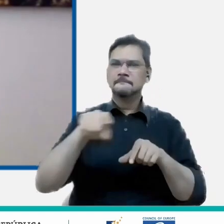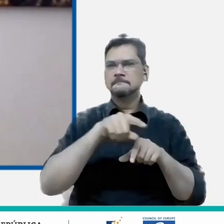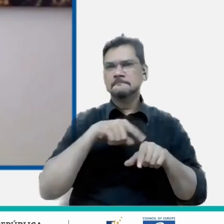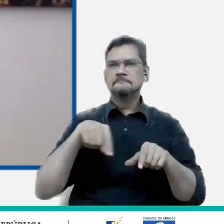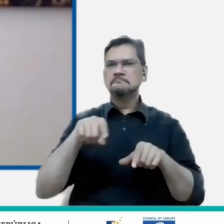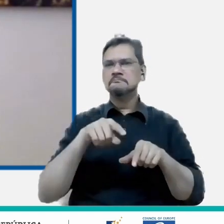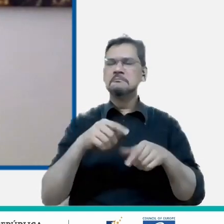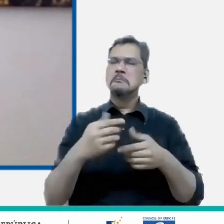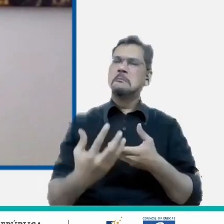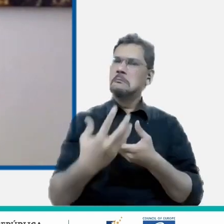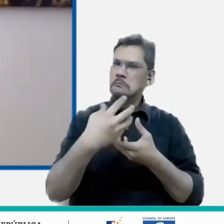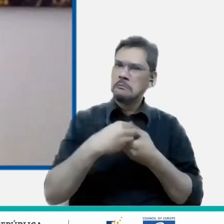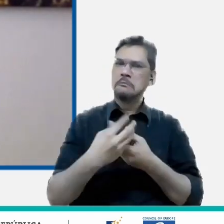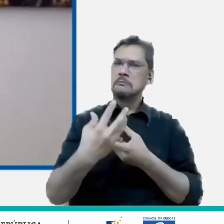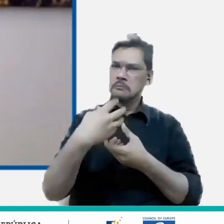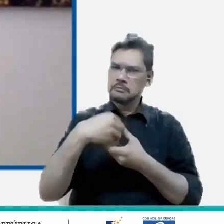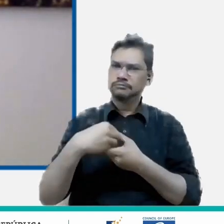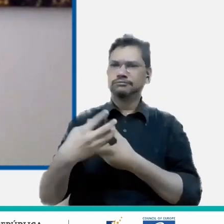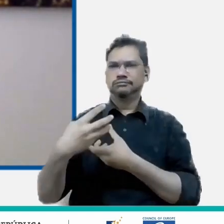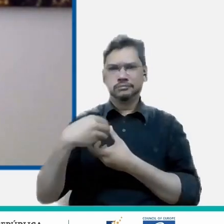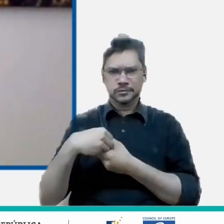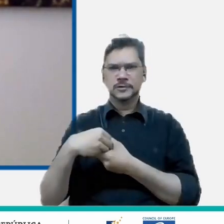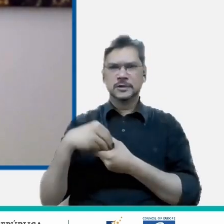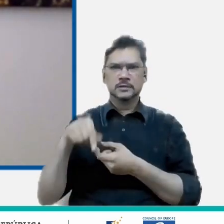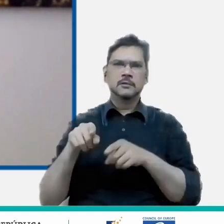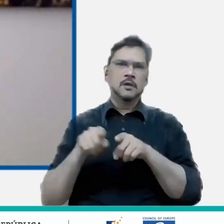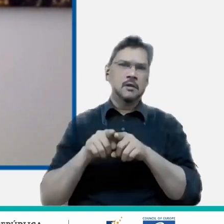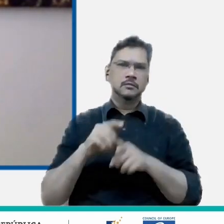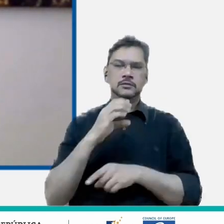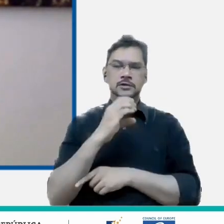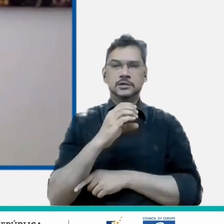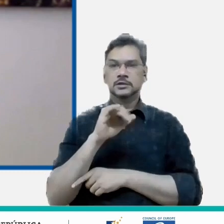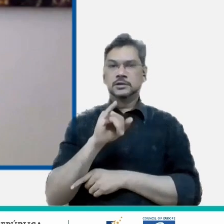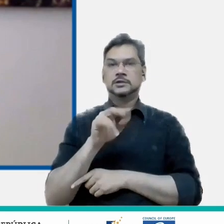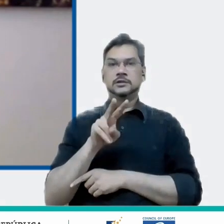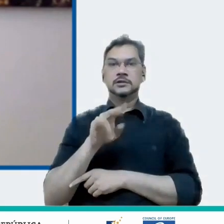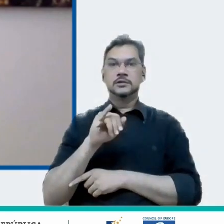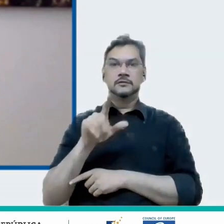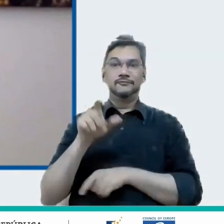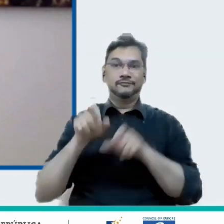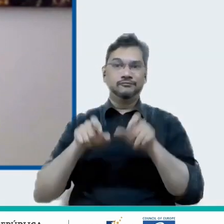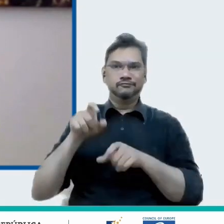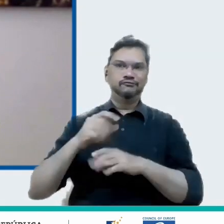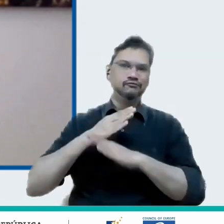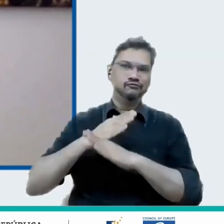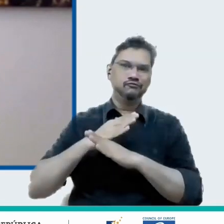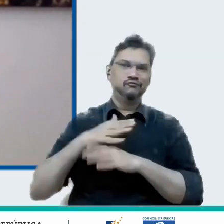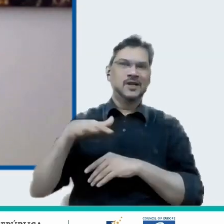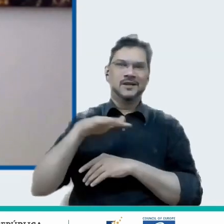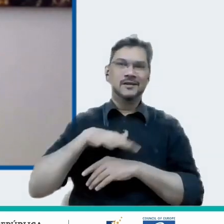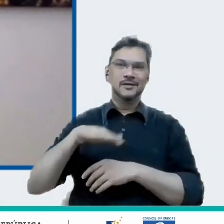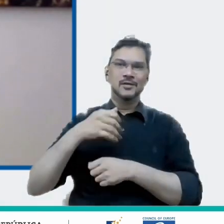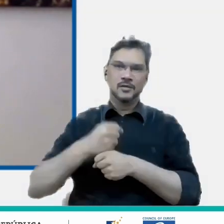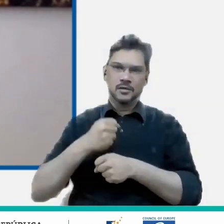in a civil protection area through such projects as children and youth resilience or voluntary